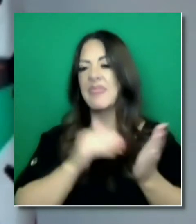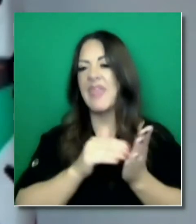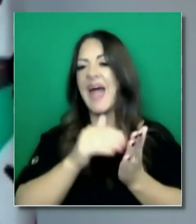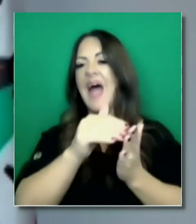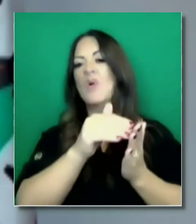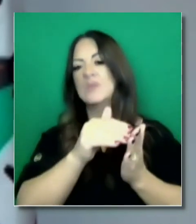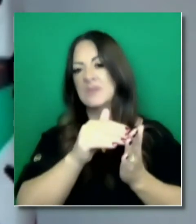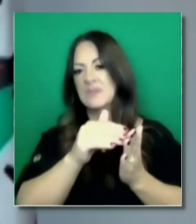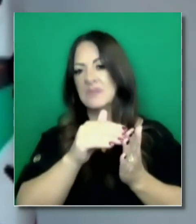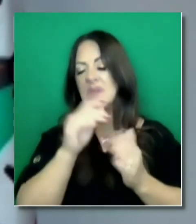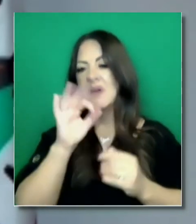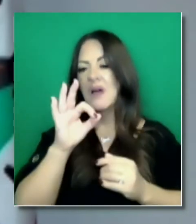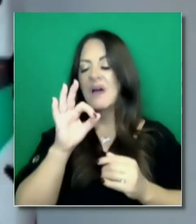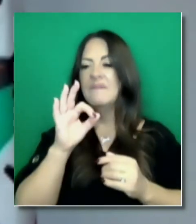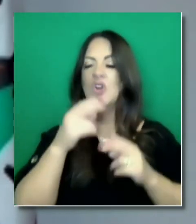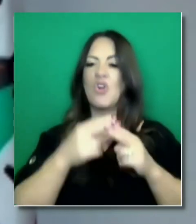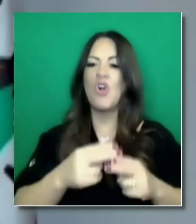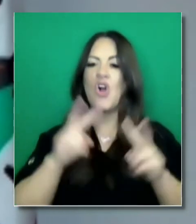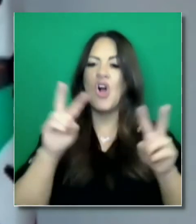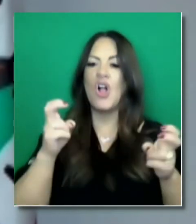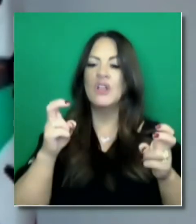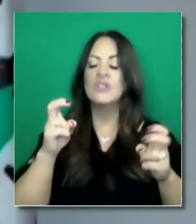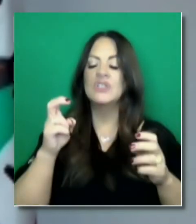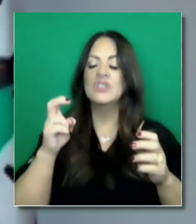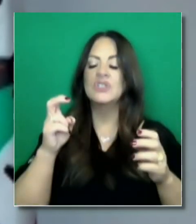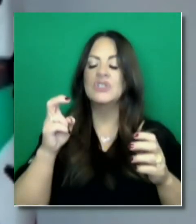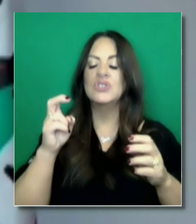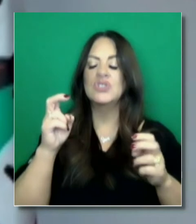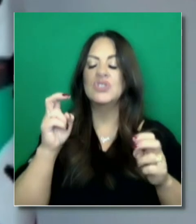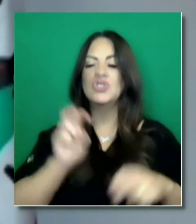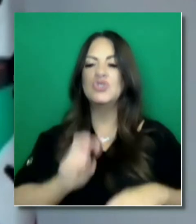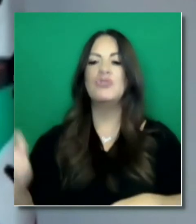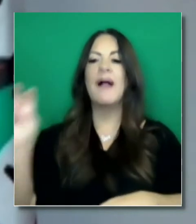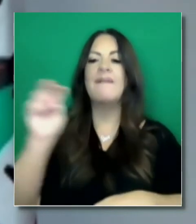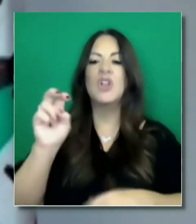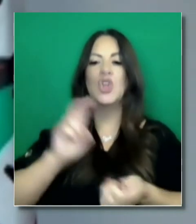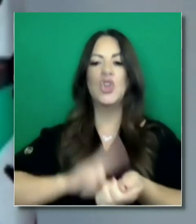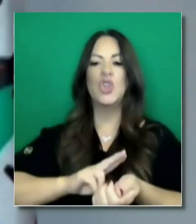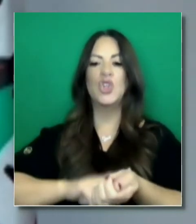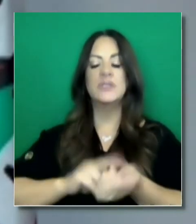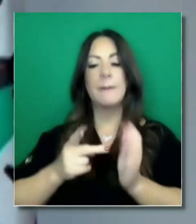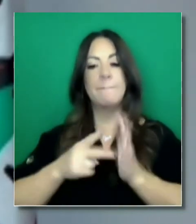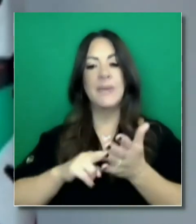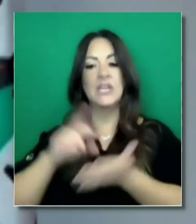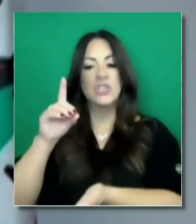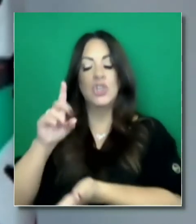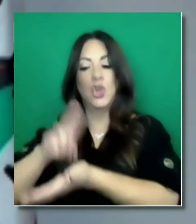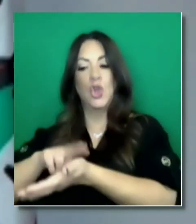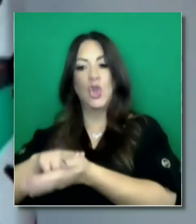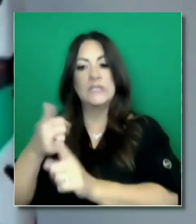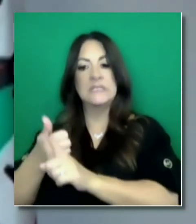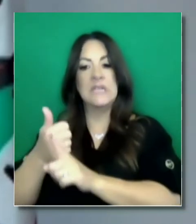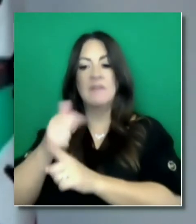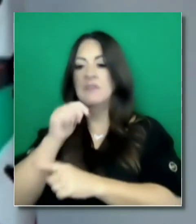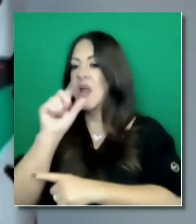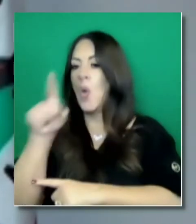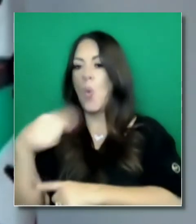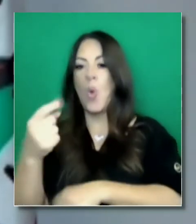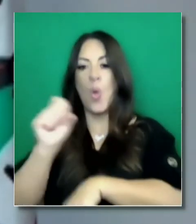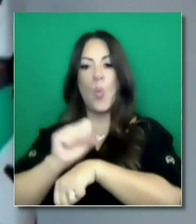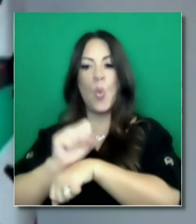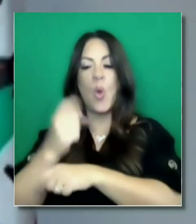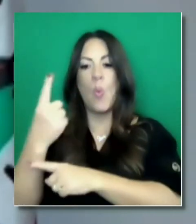what they call traveling nurses, traveling health professionals who go from place to place across the nation, across the globe to